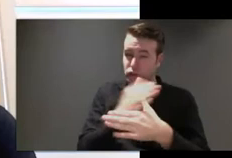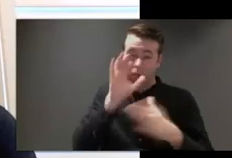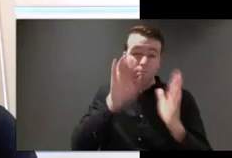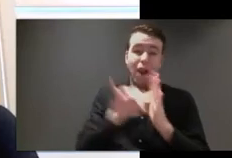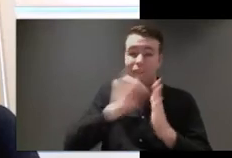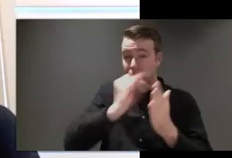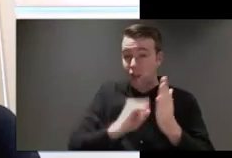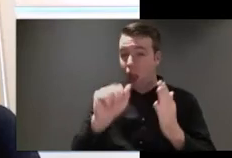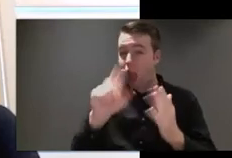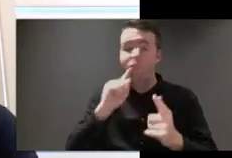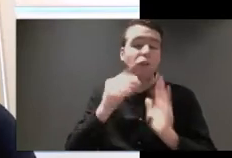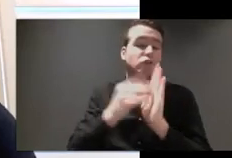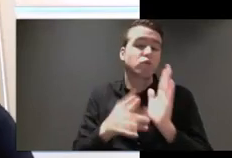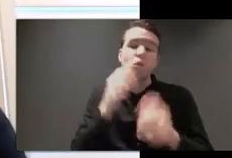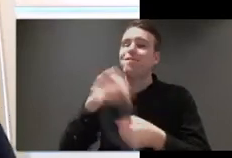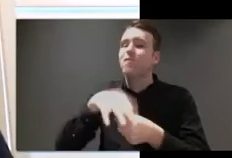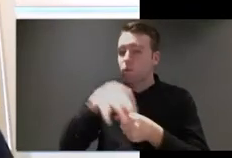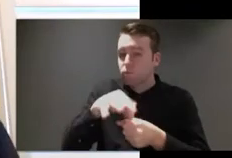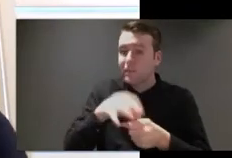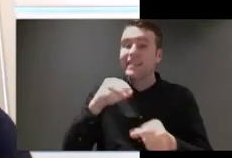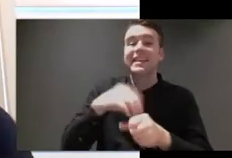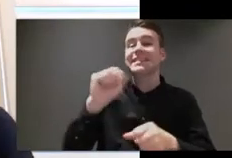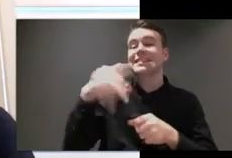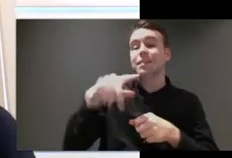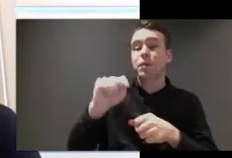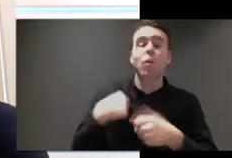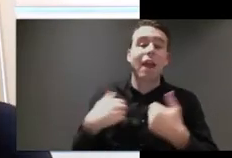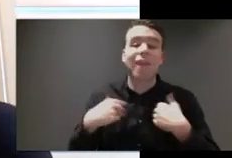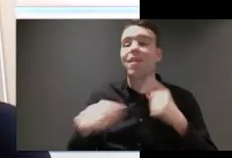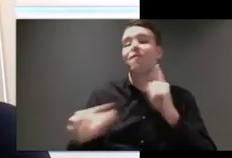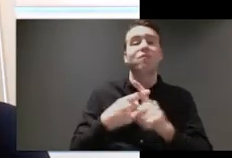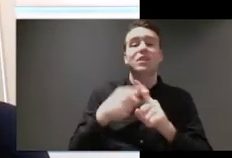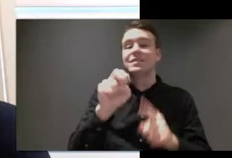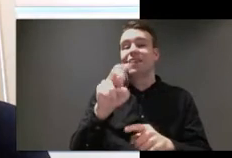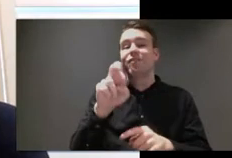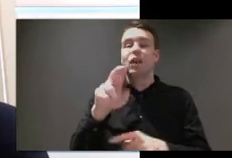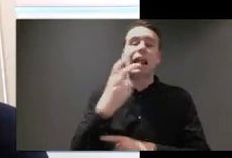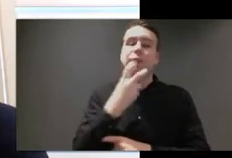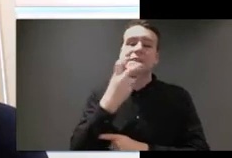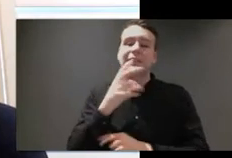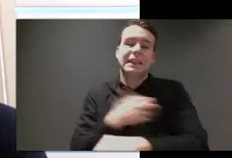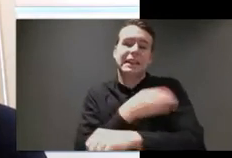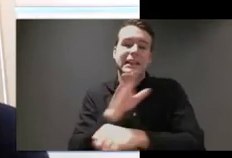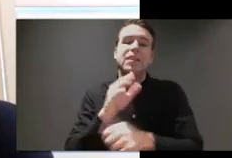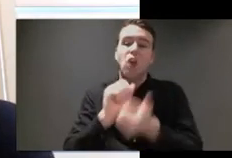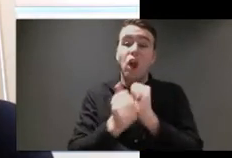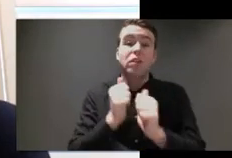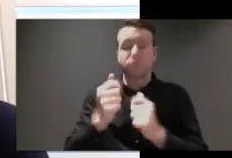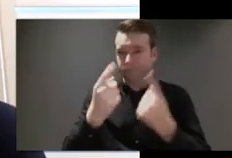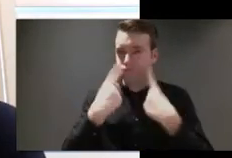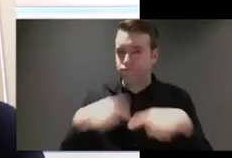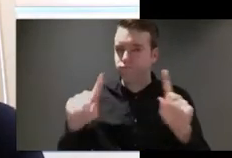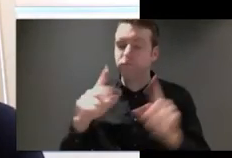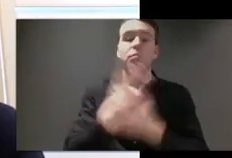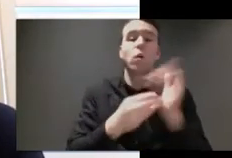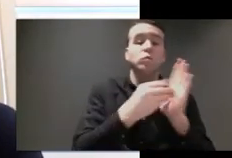chalk art for students to vote on. In September, we held our first ever lip sync contest, which was also a huge hit. Both